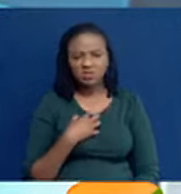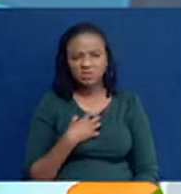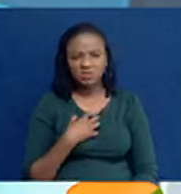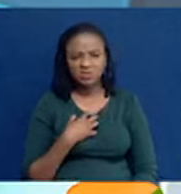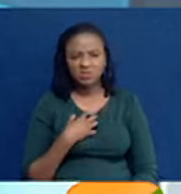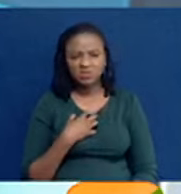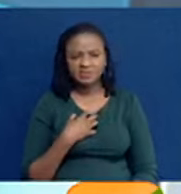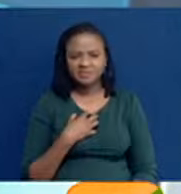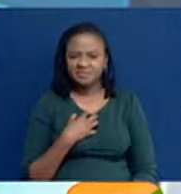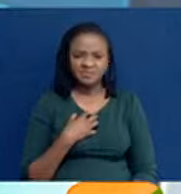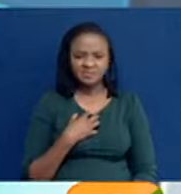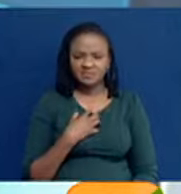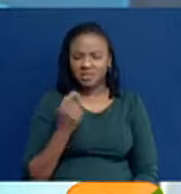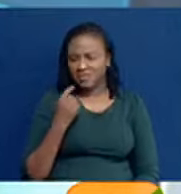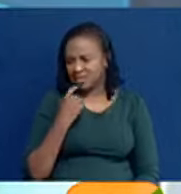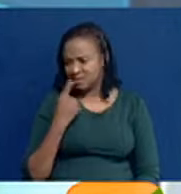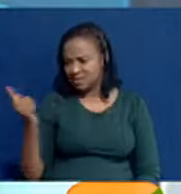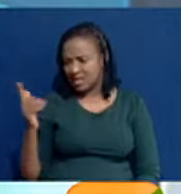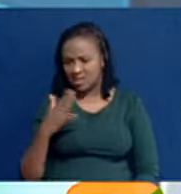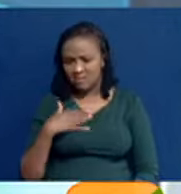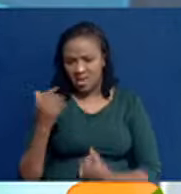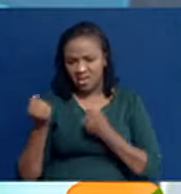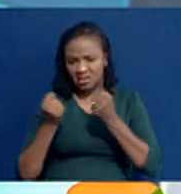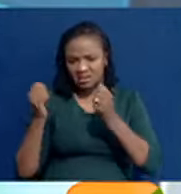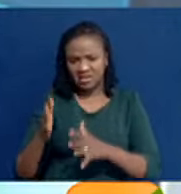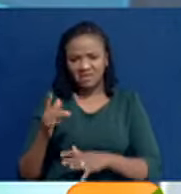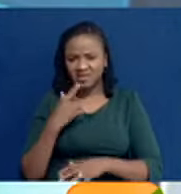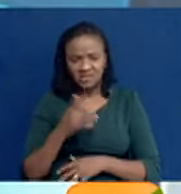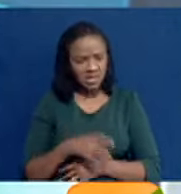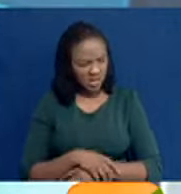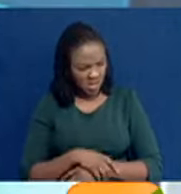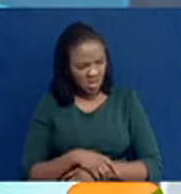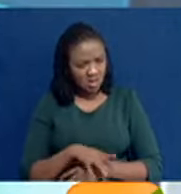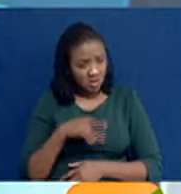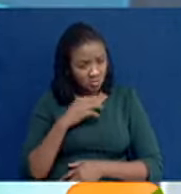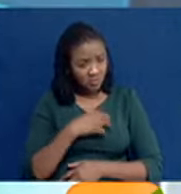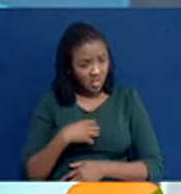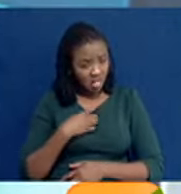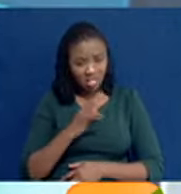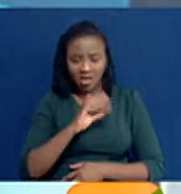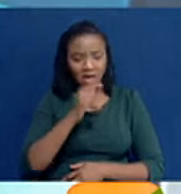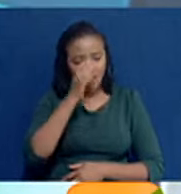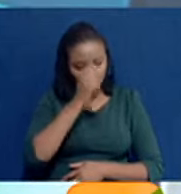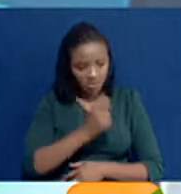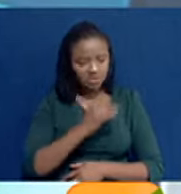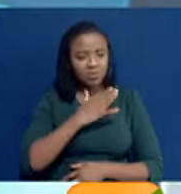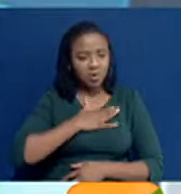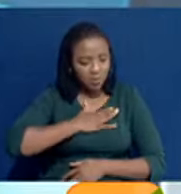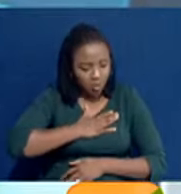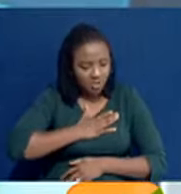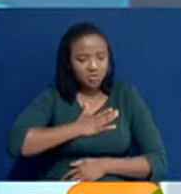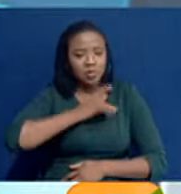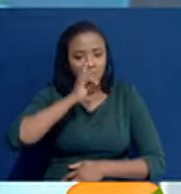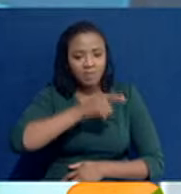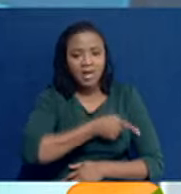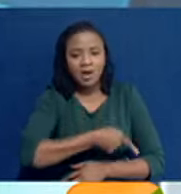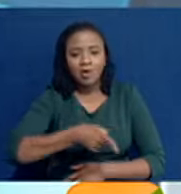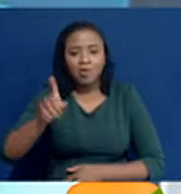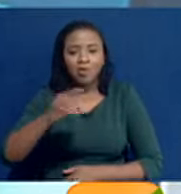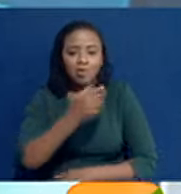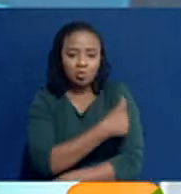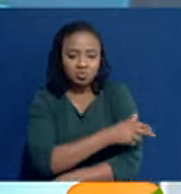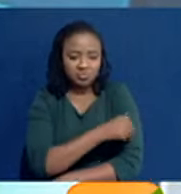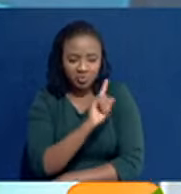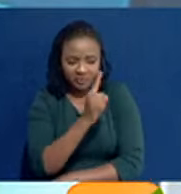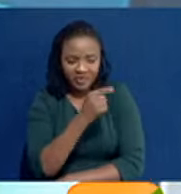my security, my driver, they said, no, Mheshimiwa, let us stop at MP Shah